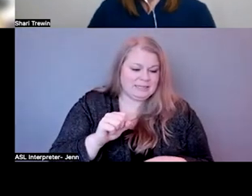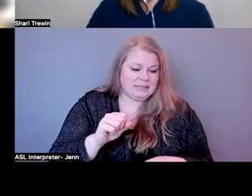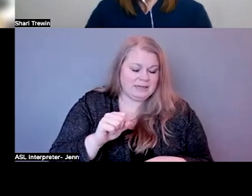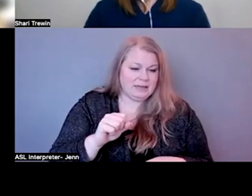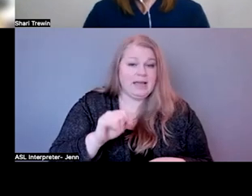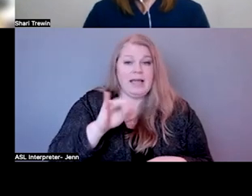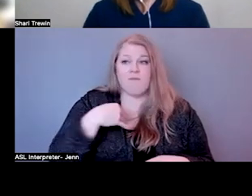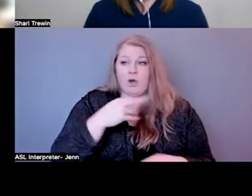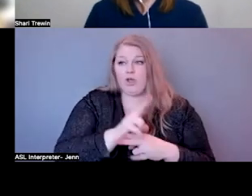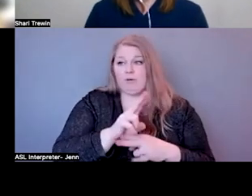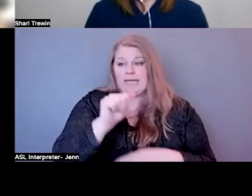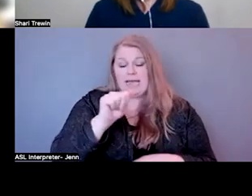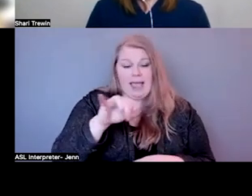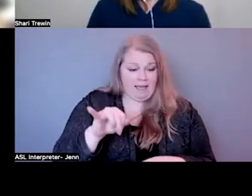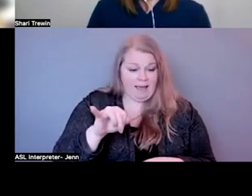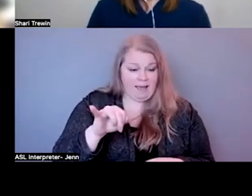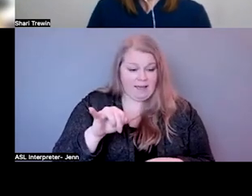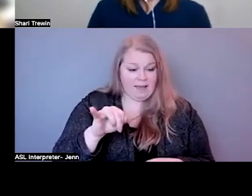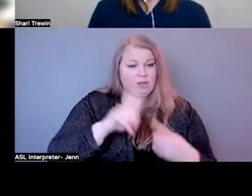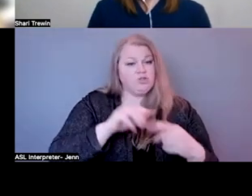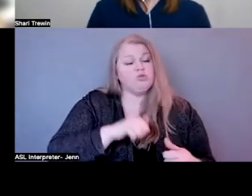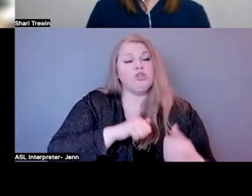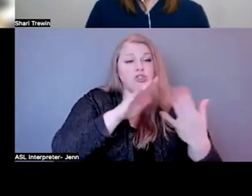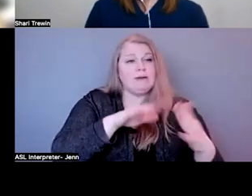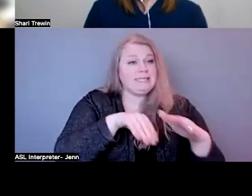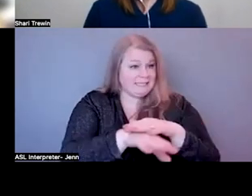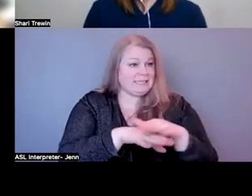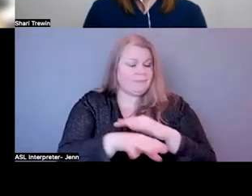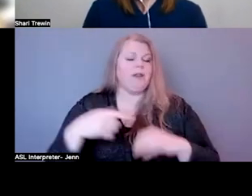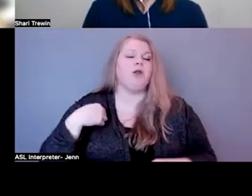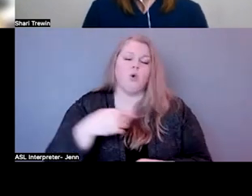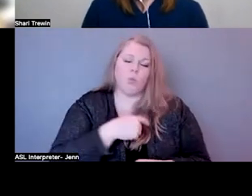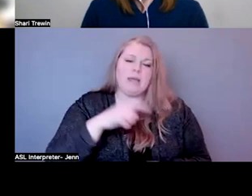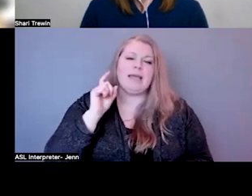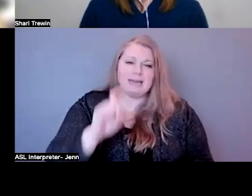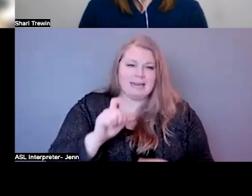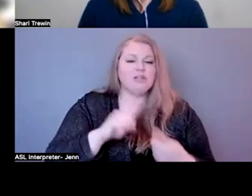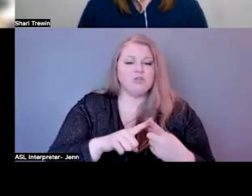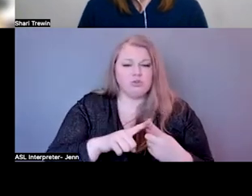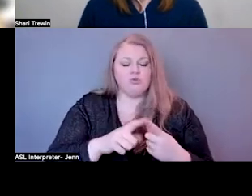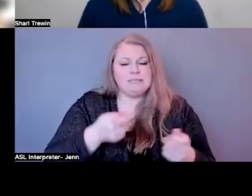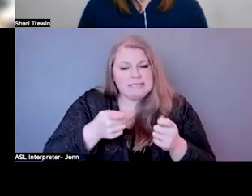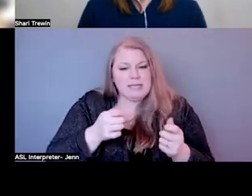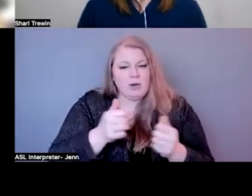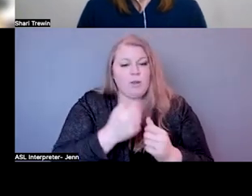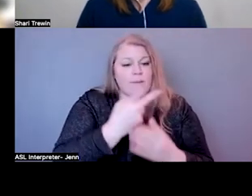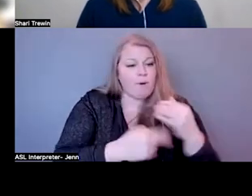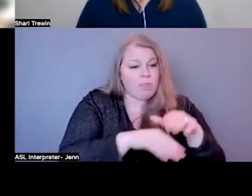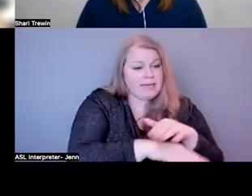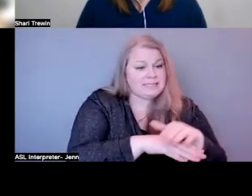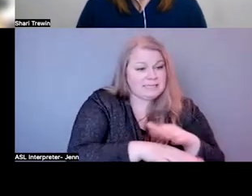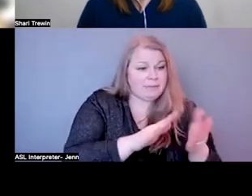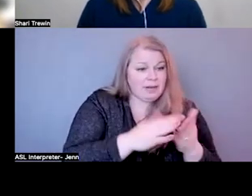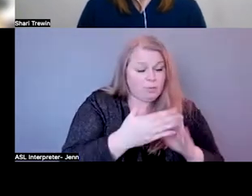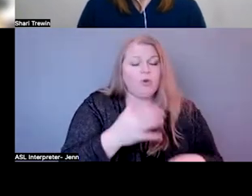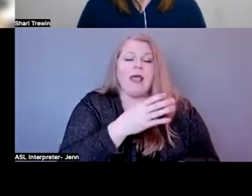using AI to address accessibility, we need to deal with both the accessibility community and